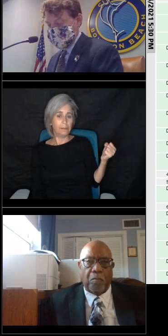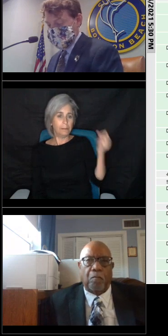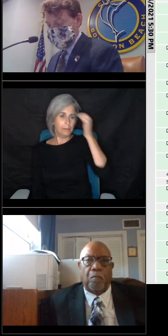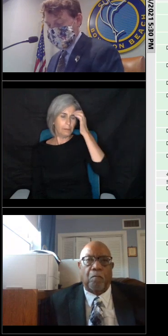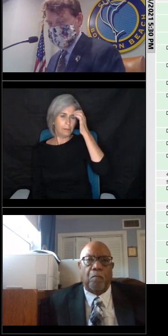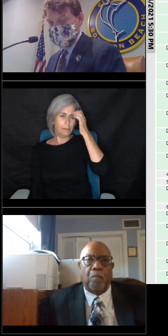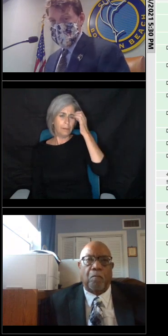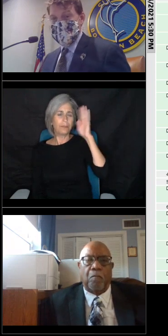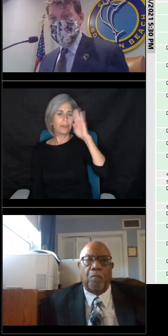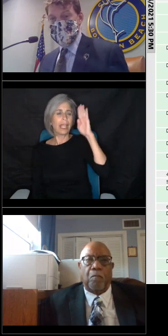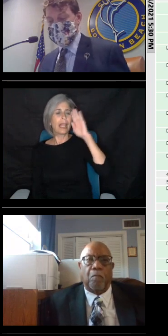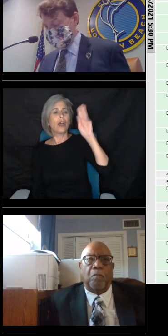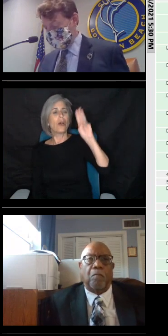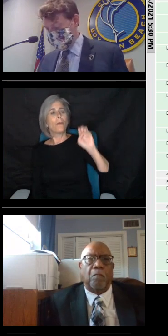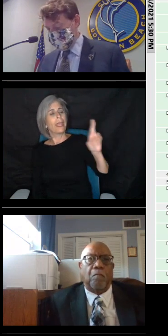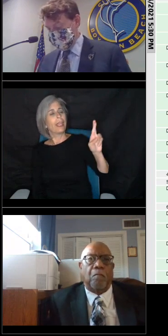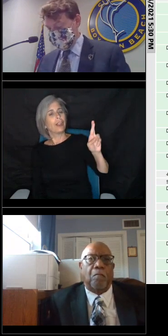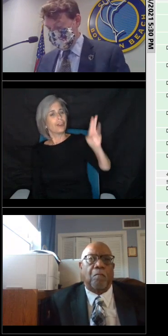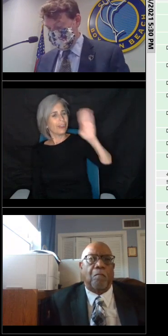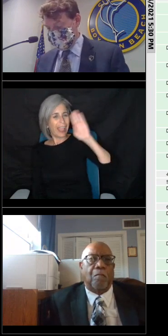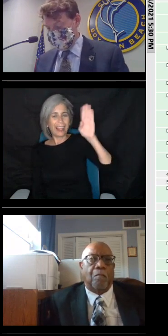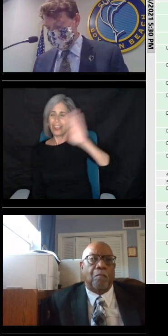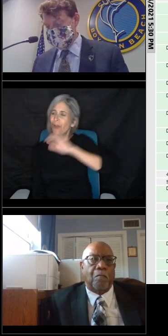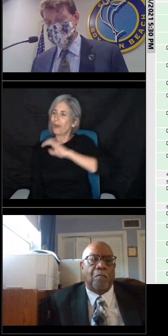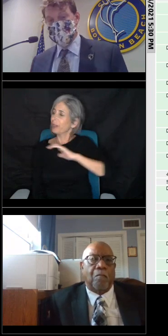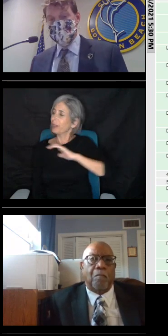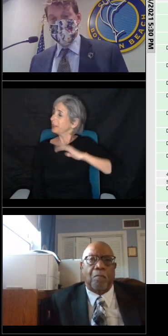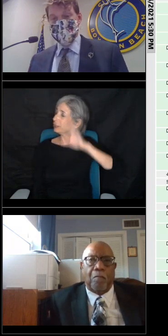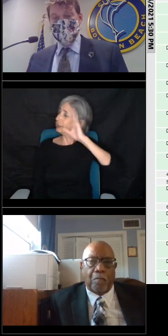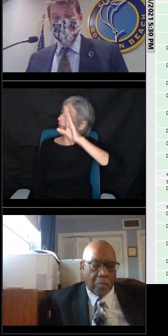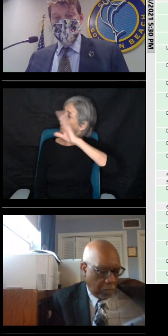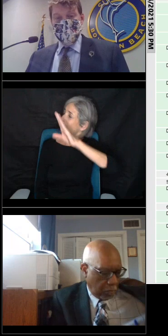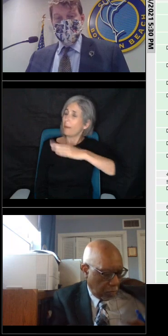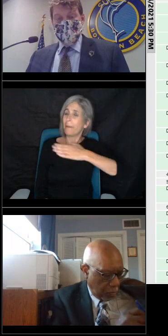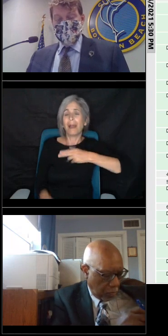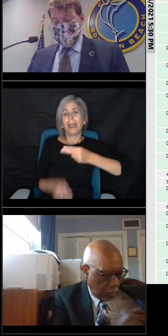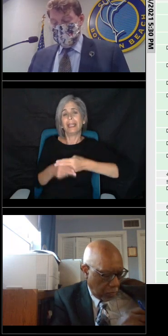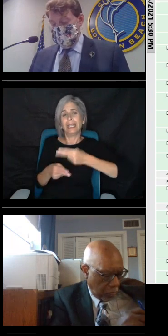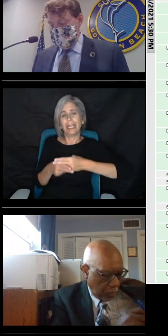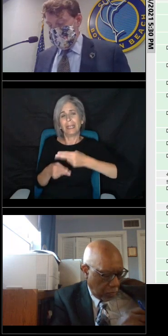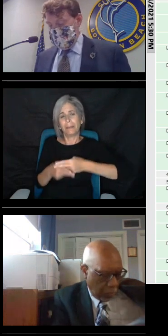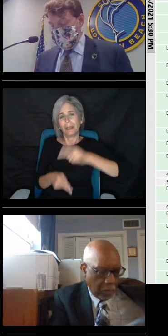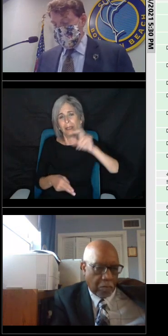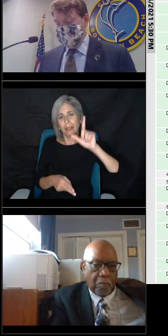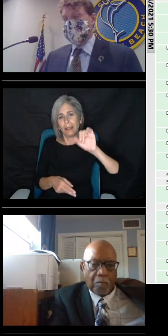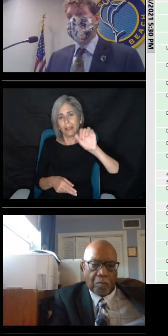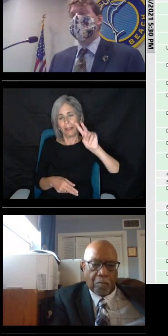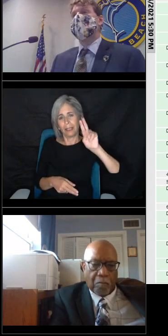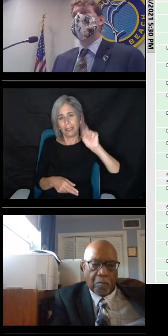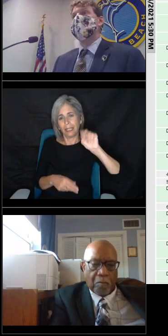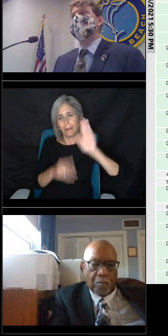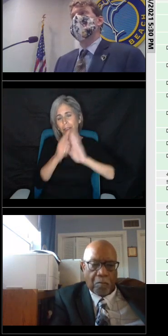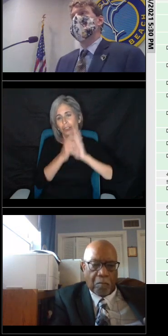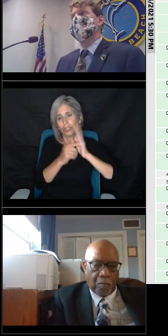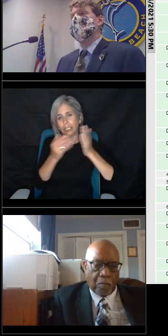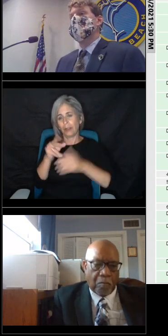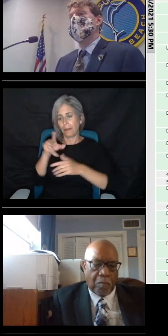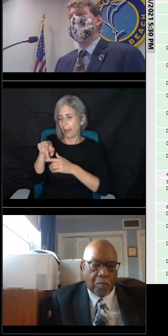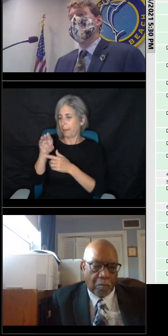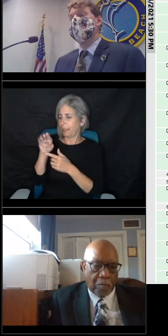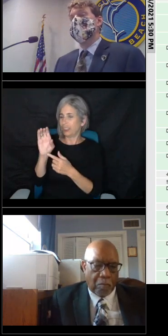Hello, Mayor. Hi. And Commissioner. My name is V. Lynn Whitfield. I am an attorney here in Palm Beach